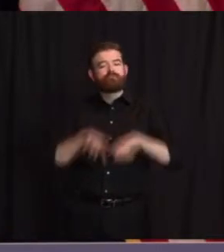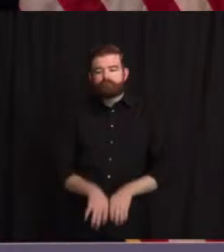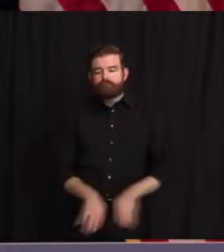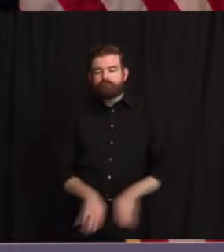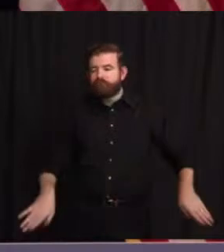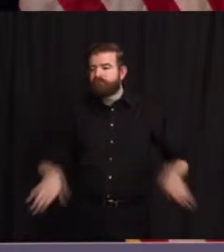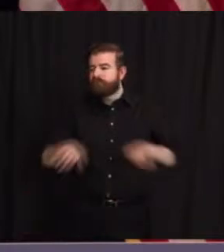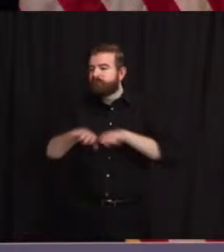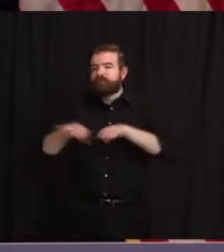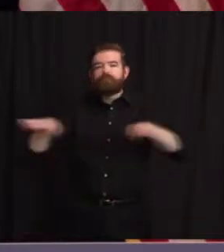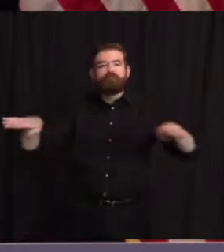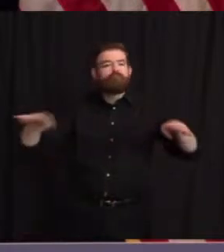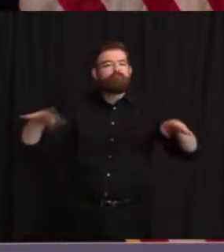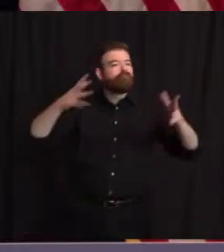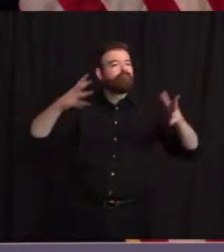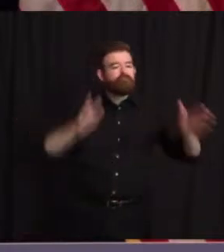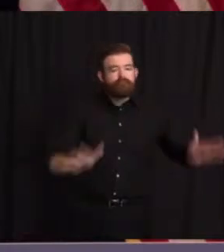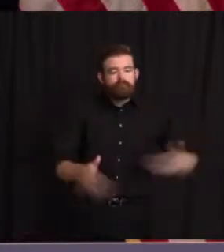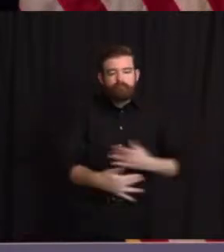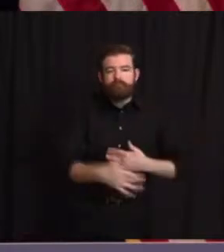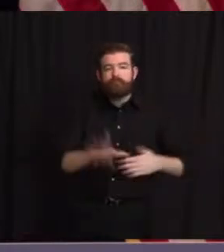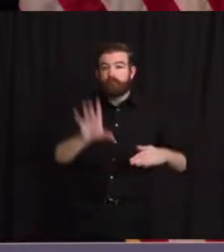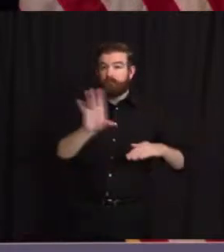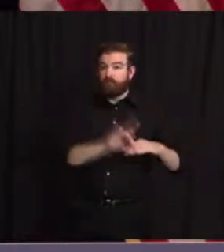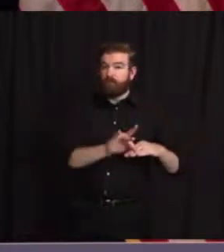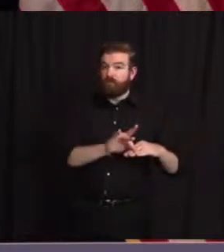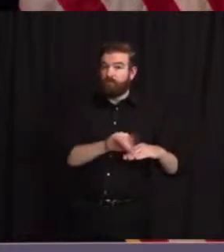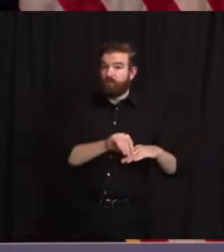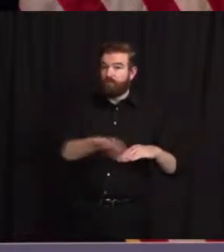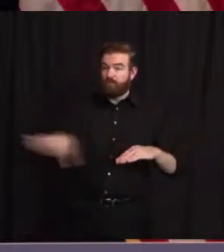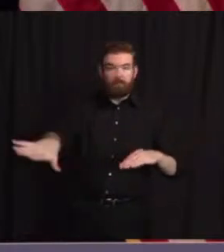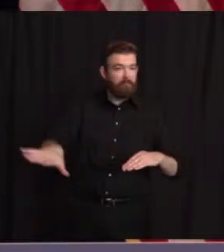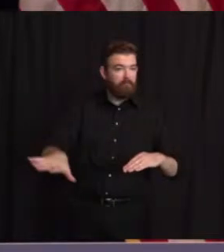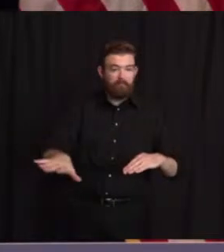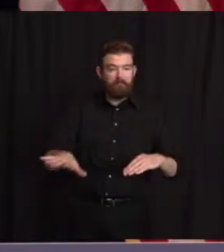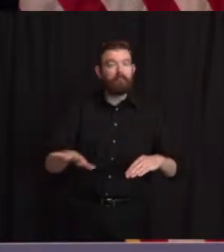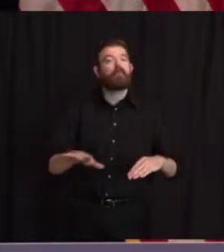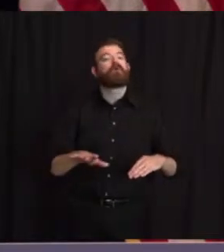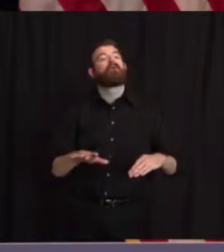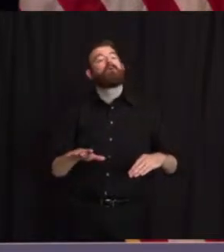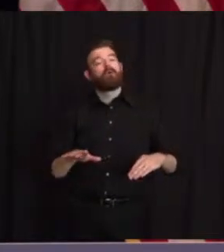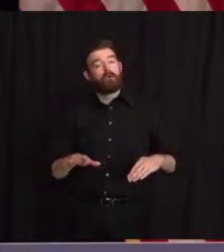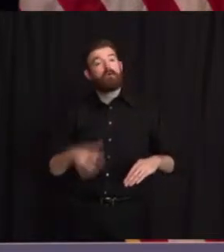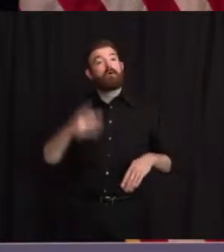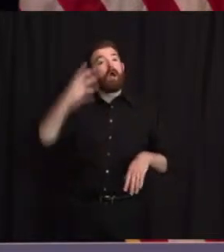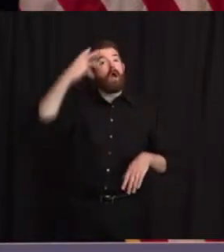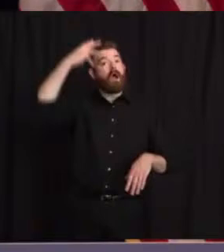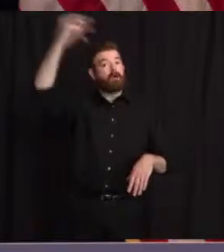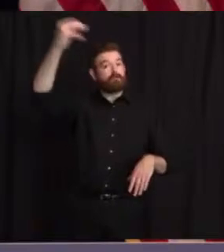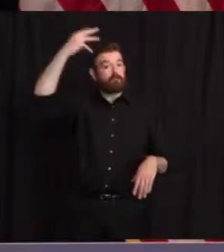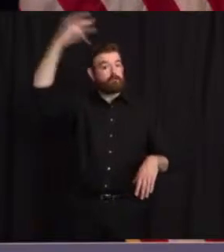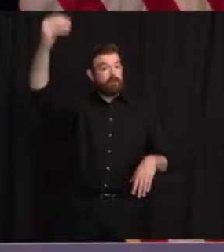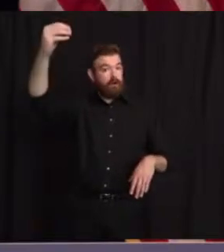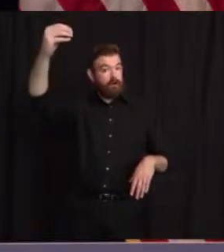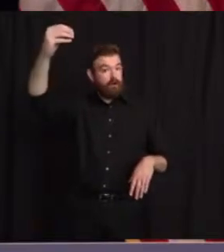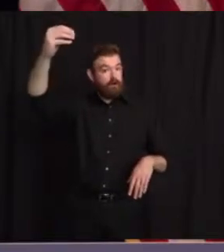that, to Brent's question, that again, if it's an outdoor surface, that's something we're likely going